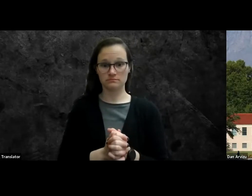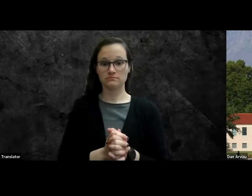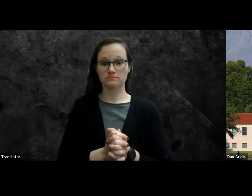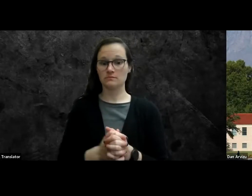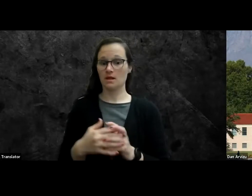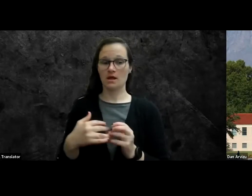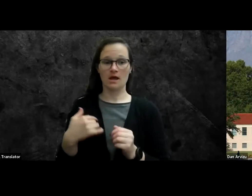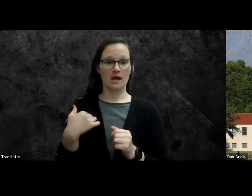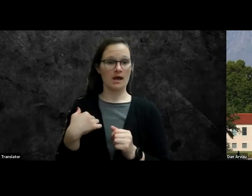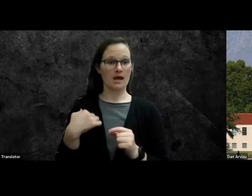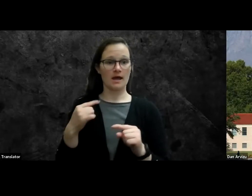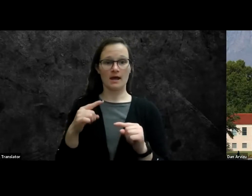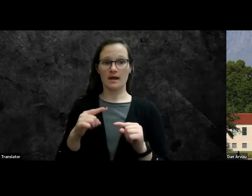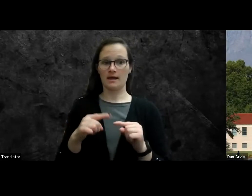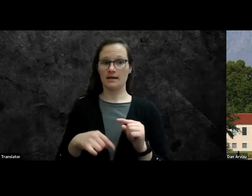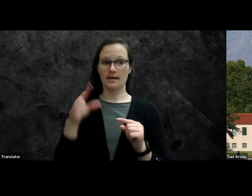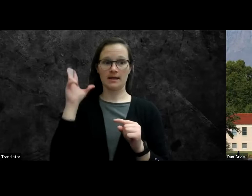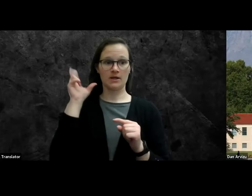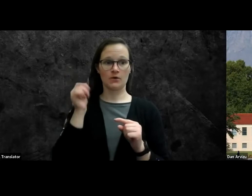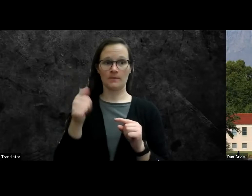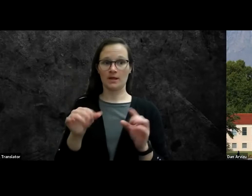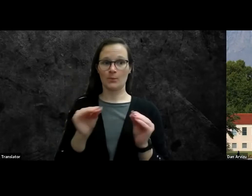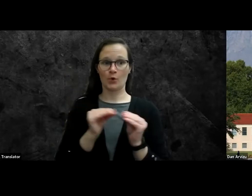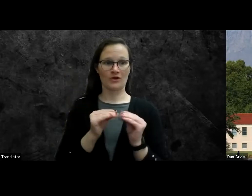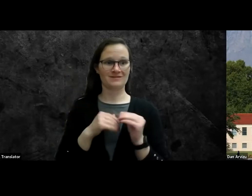think what we've learned is that